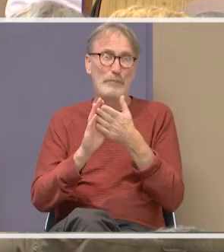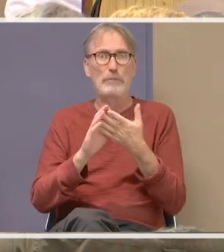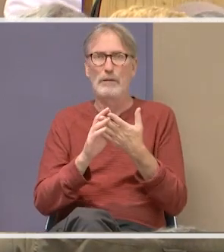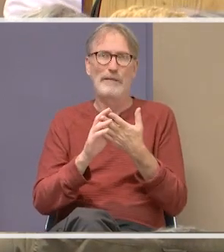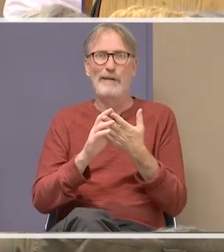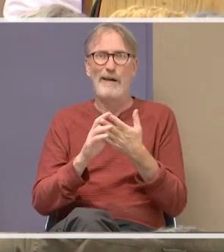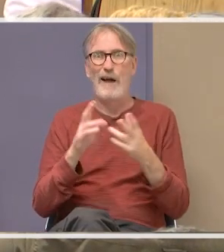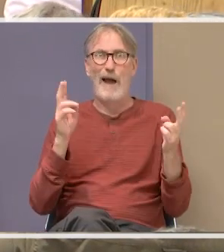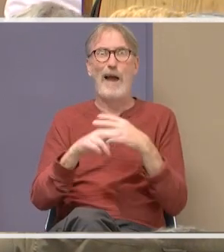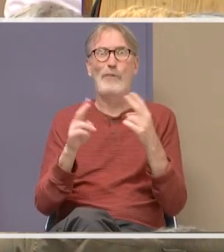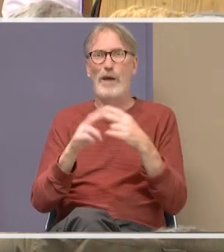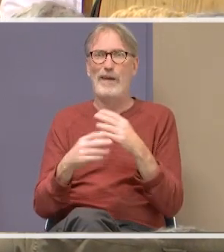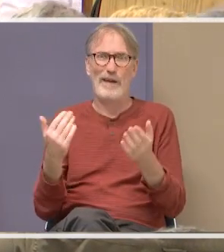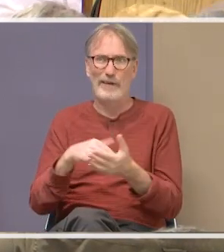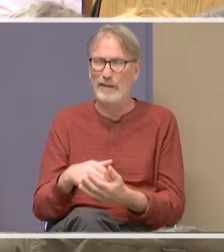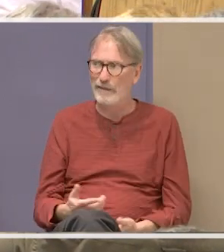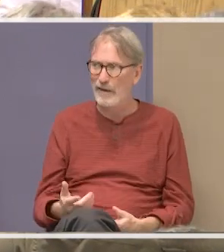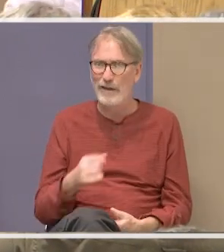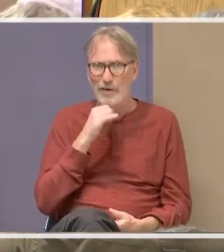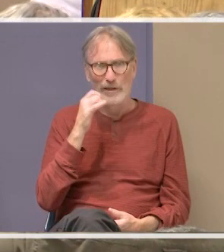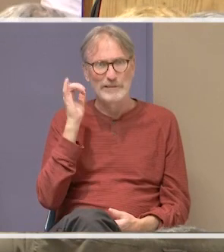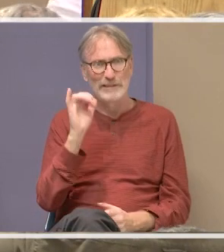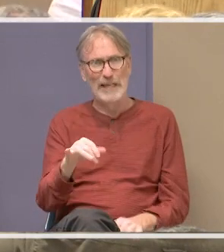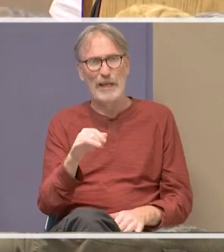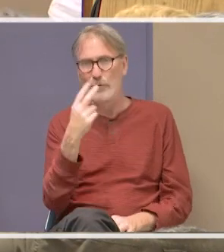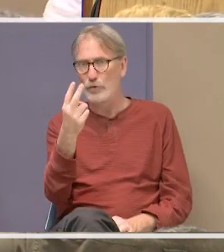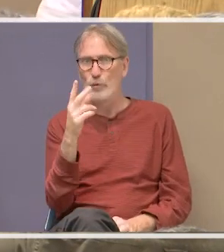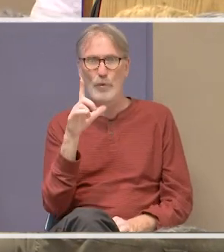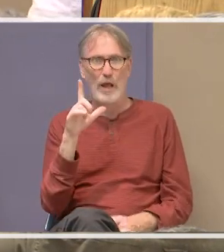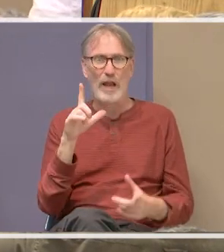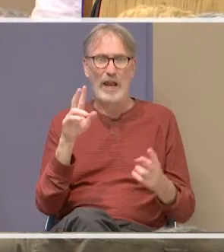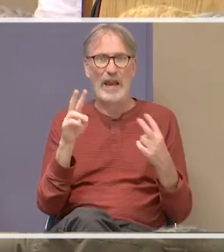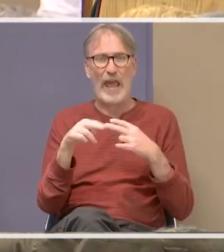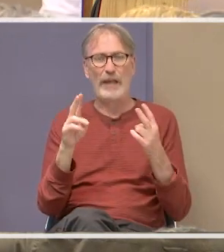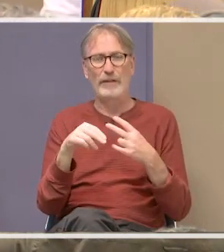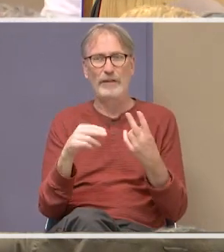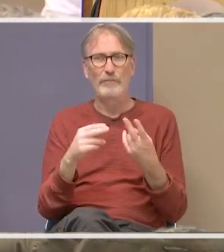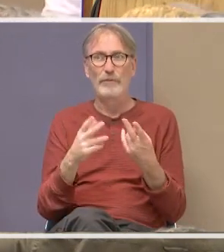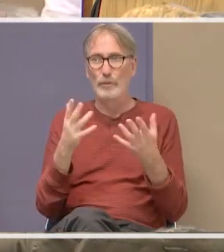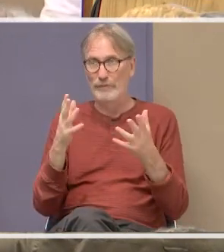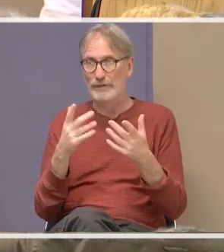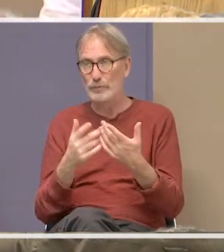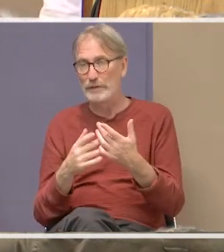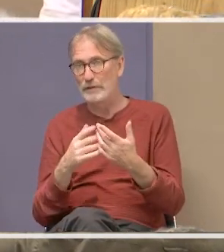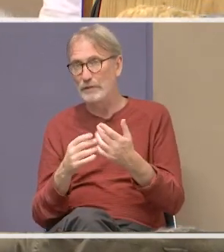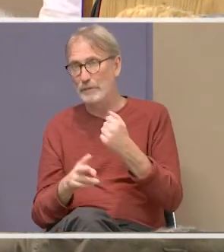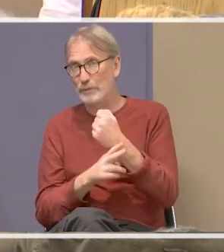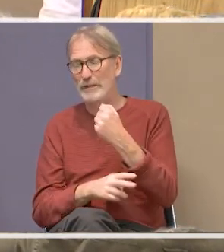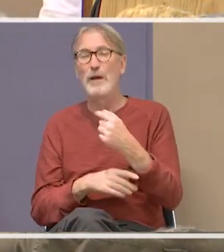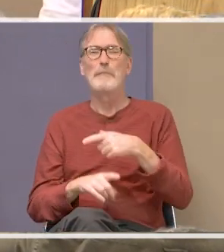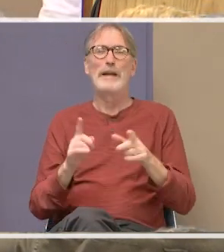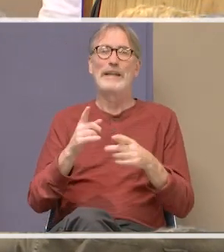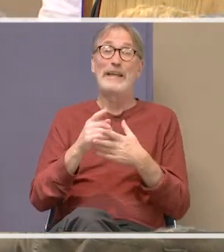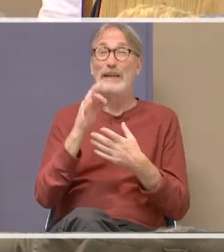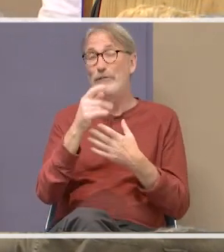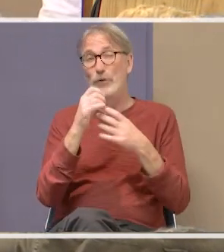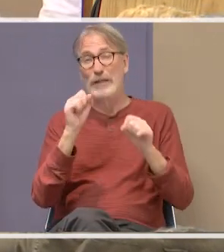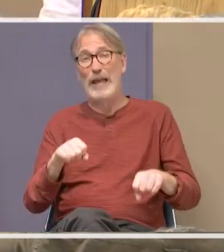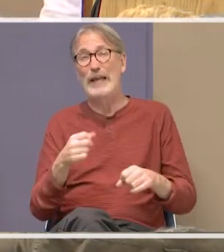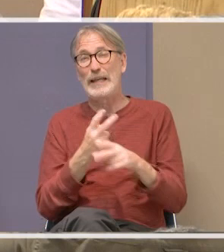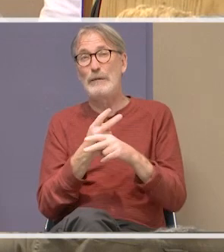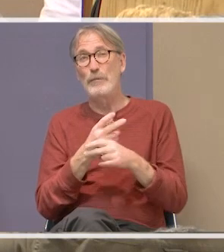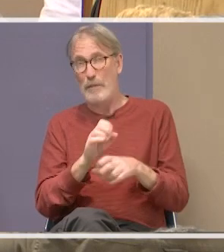a 4-lane highway, and not stay a 2-lane road after the bridge opened. If you could keep that bike lane all the way